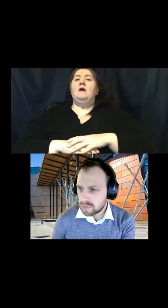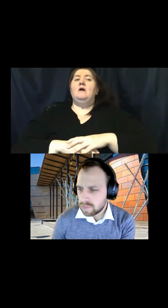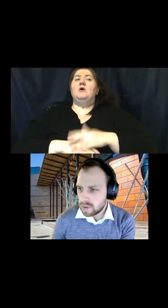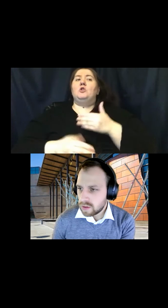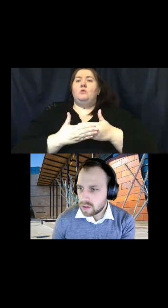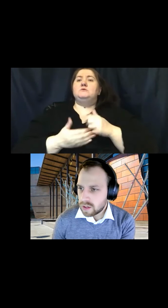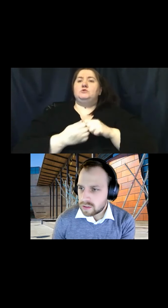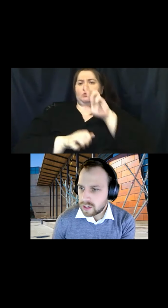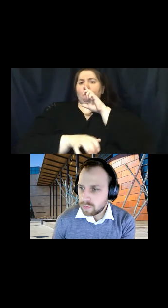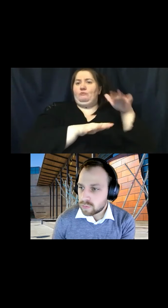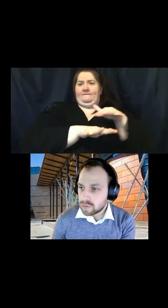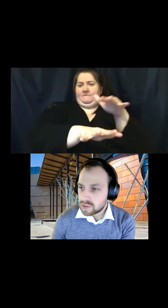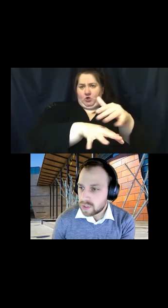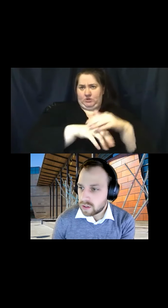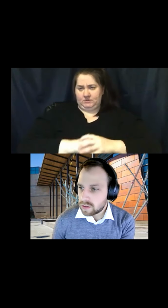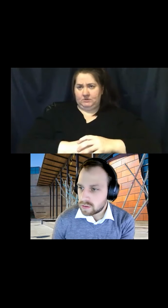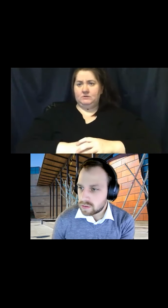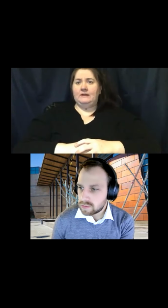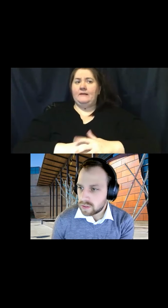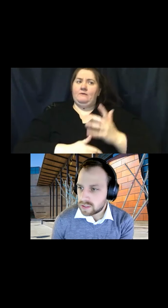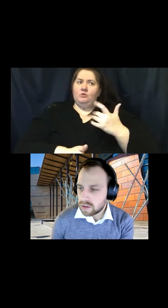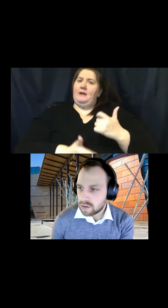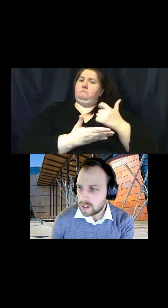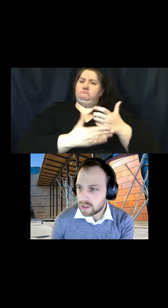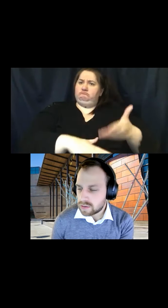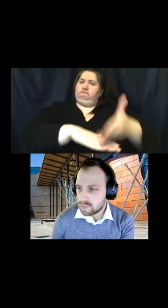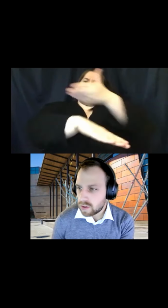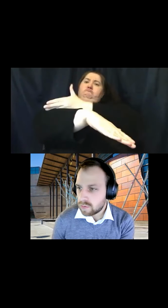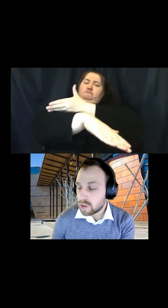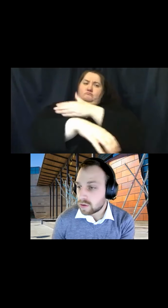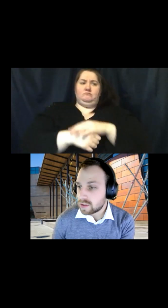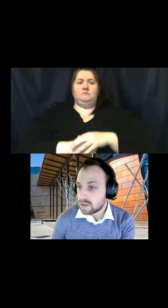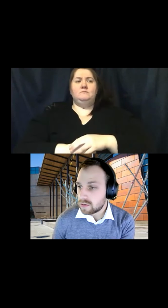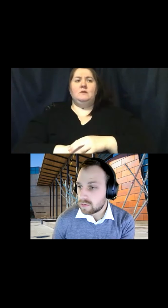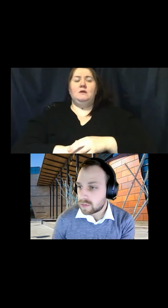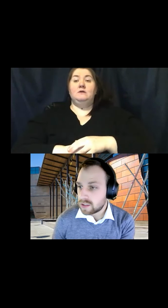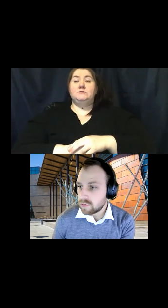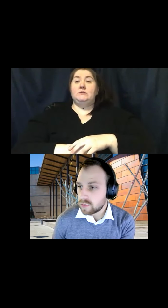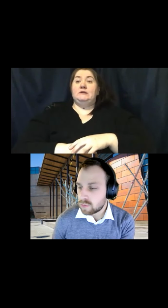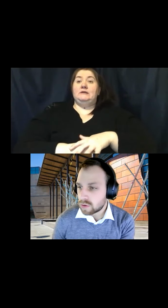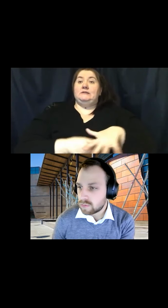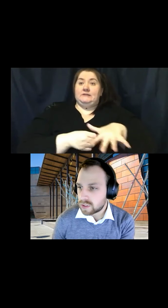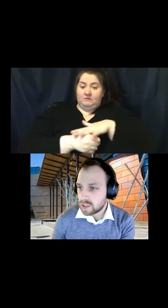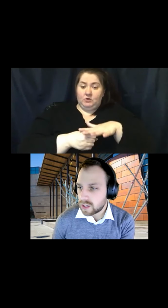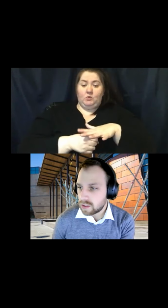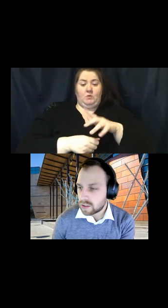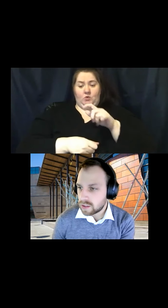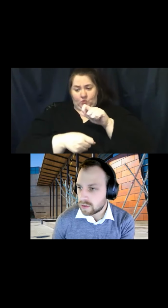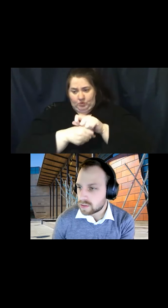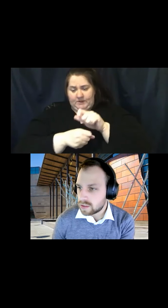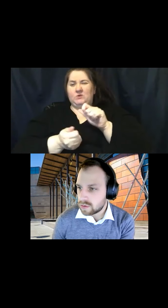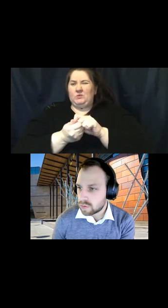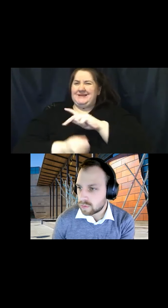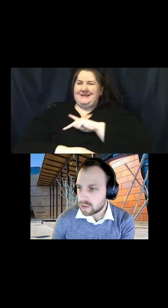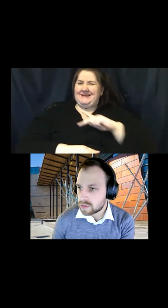Sammamish River, to help improve some of the areas. So that's an area that we are continuing to work with King County, and King